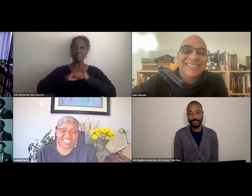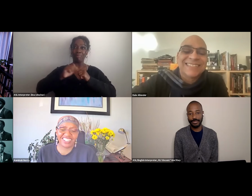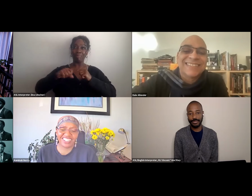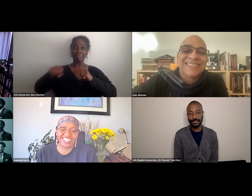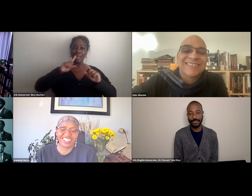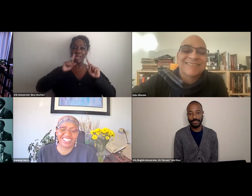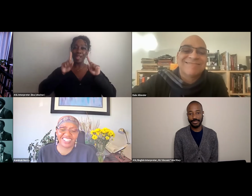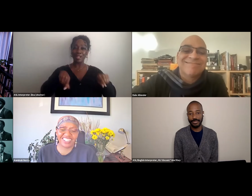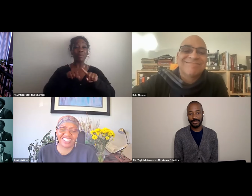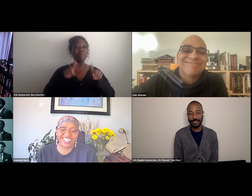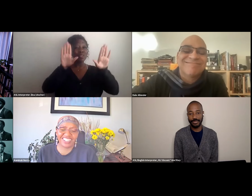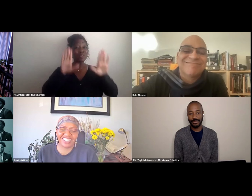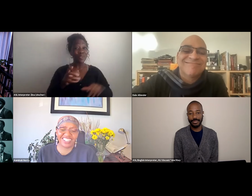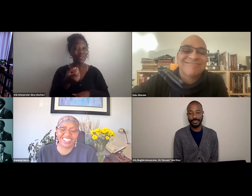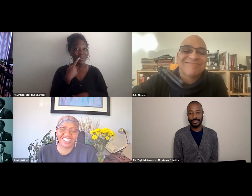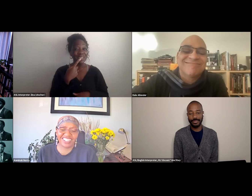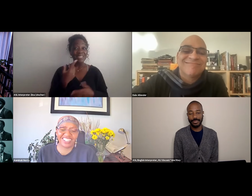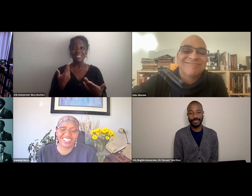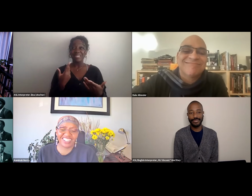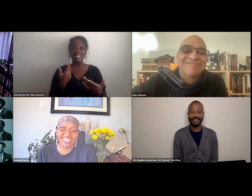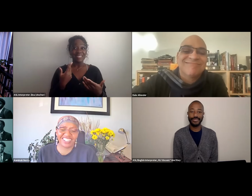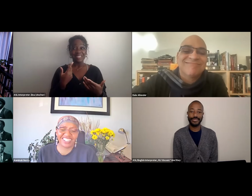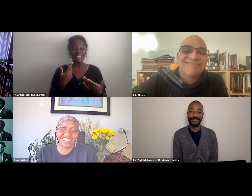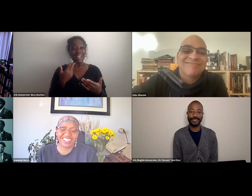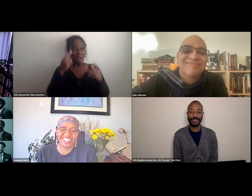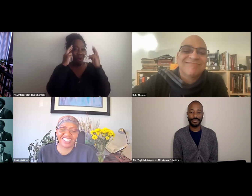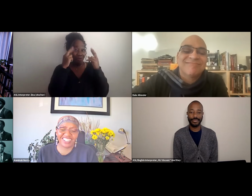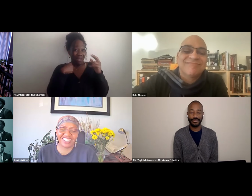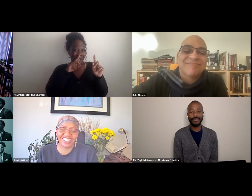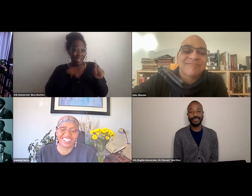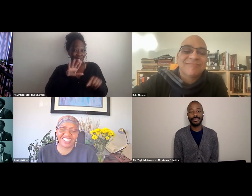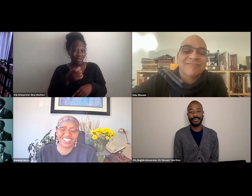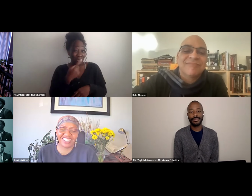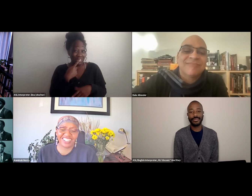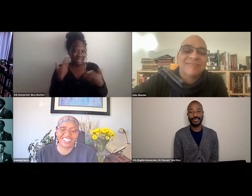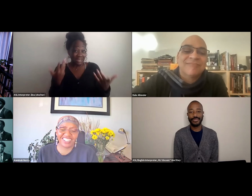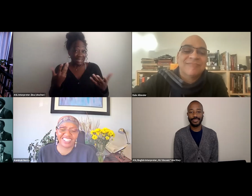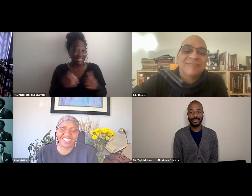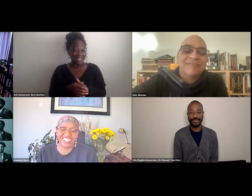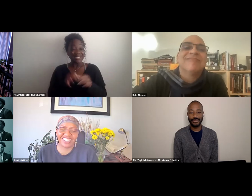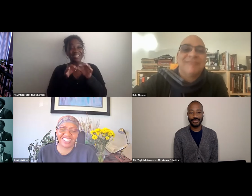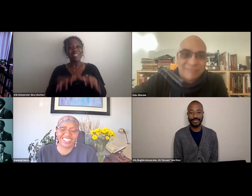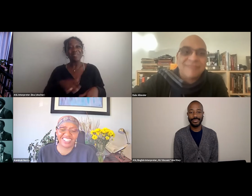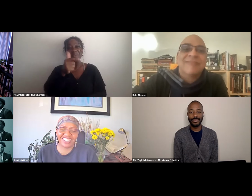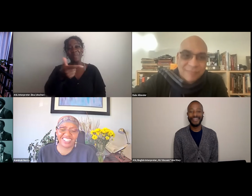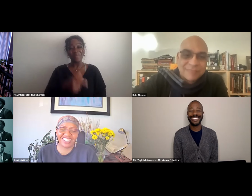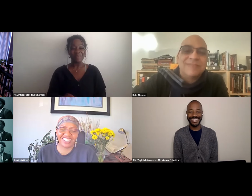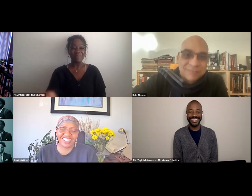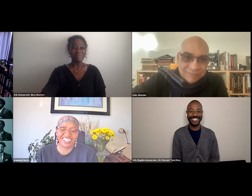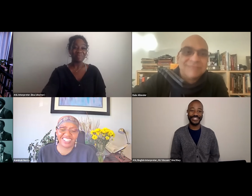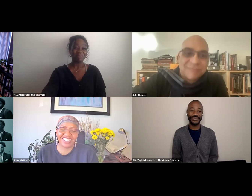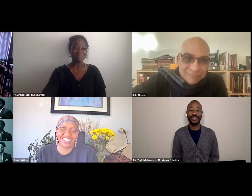question. I haven't received up until this point, but I hope I answered it in some way. That was a phenomenal answer. So